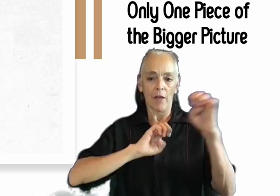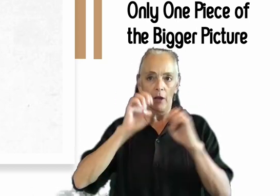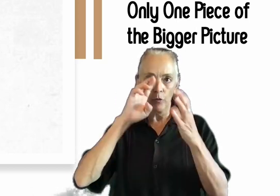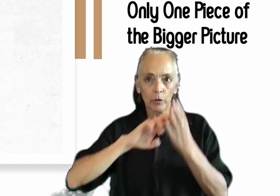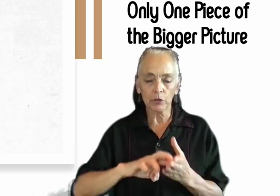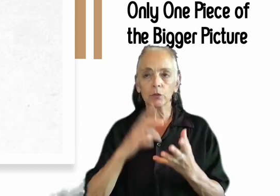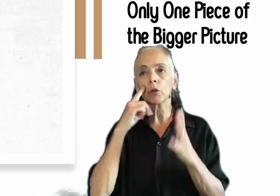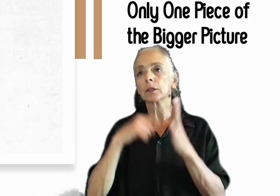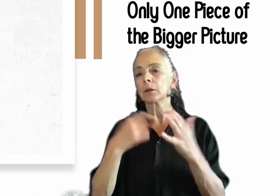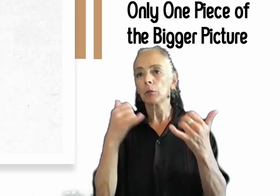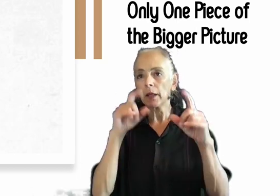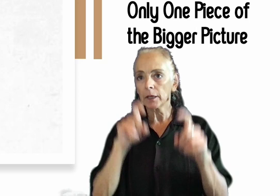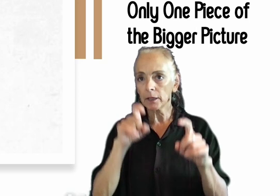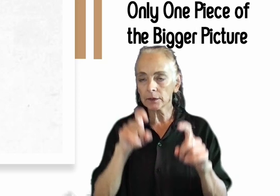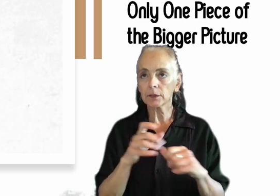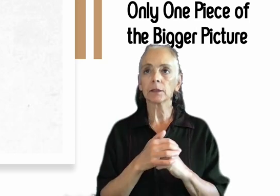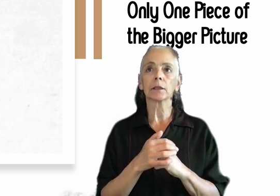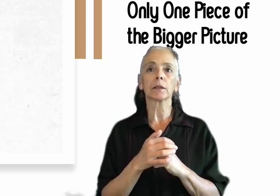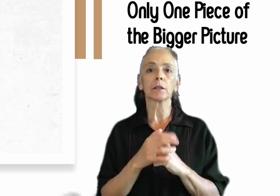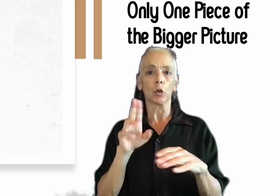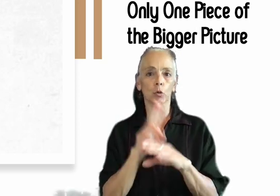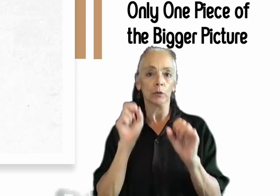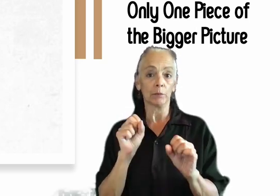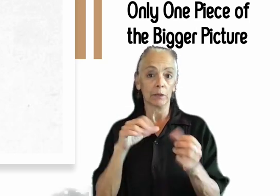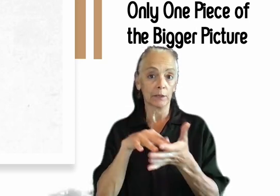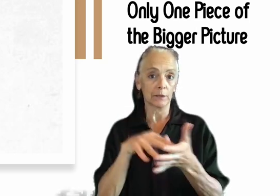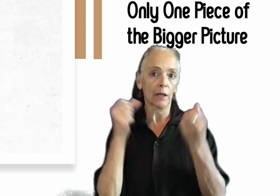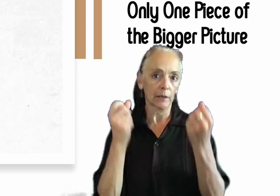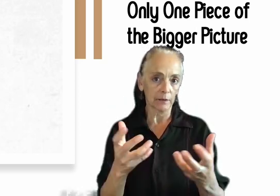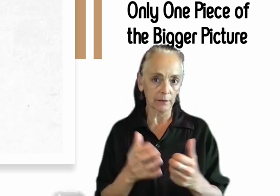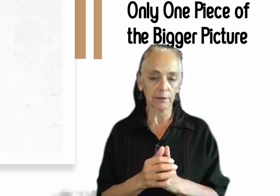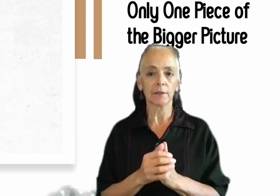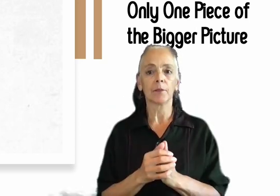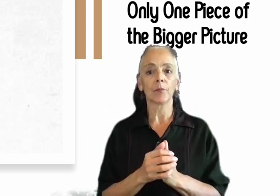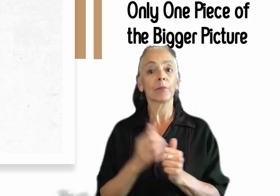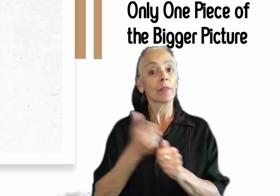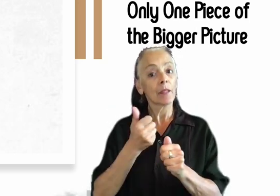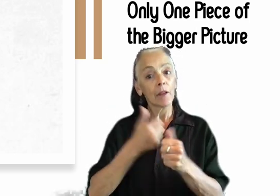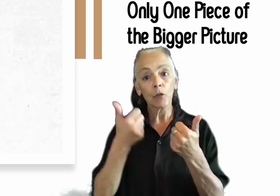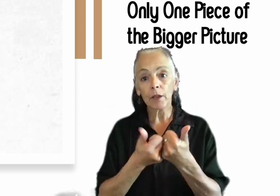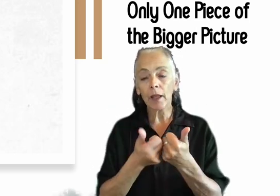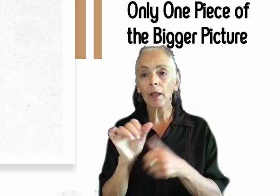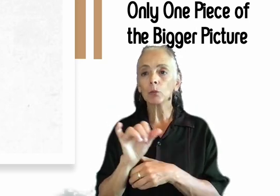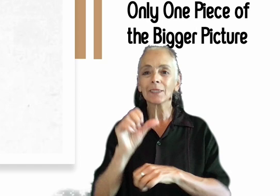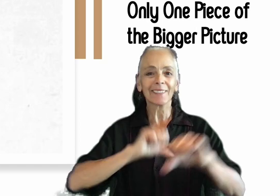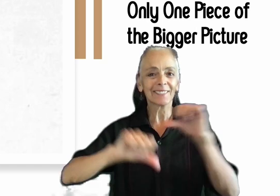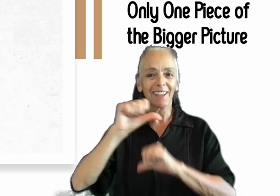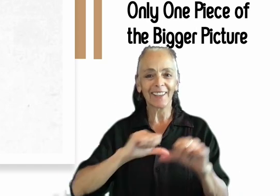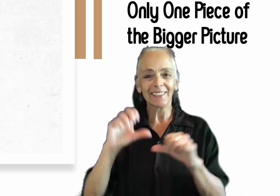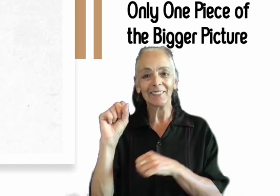like play testing lots of usability studies and every game was like a scientific